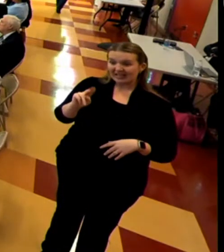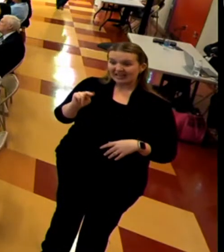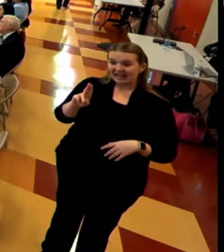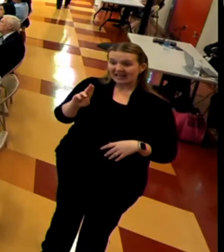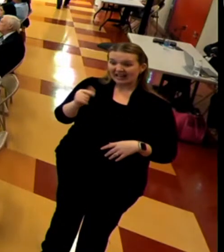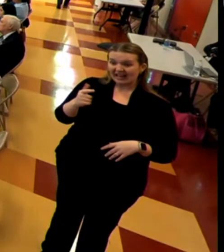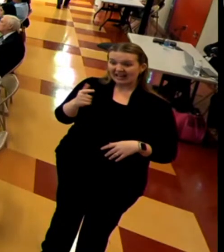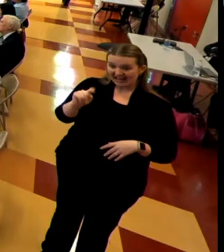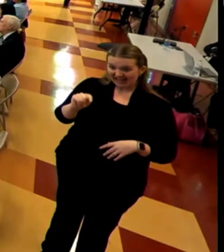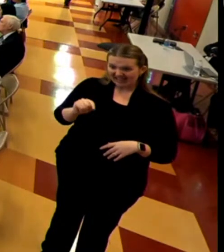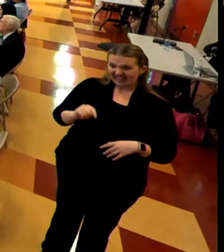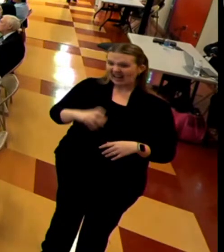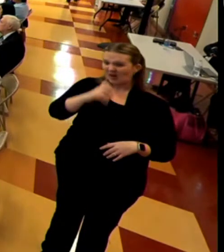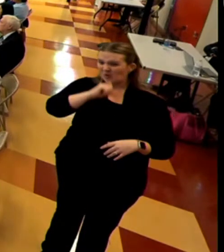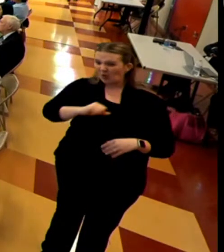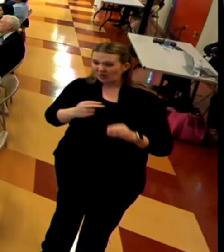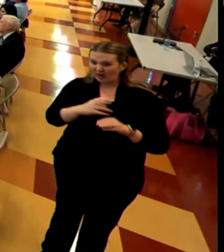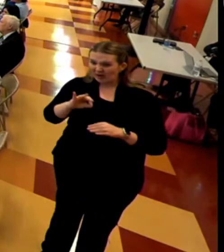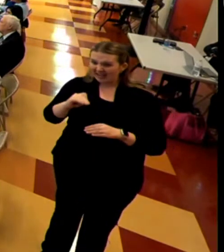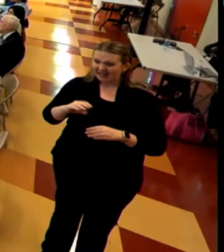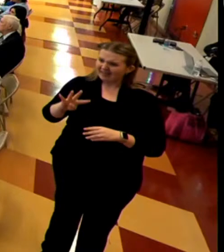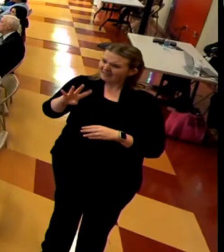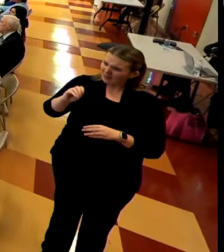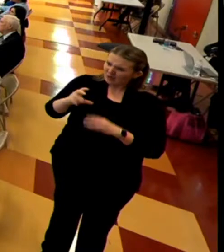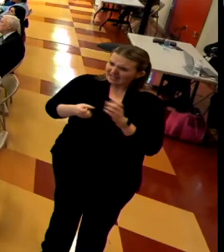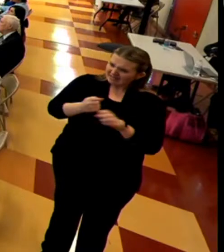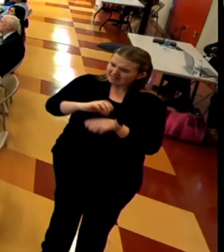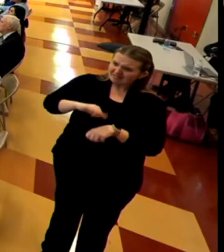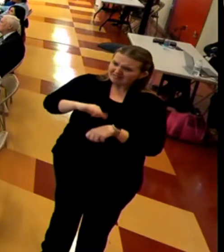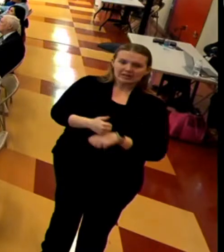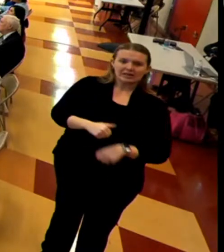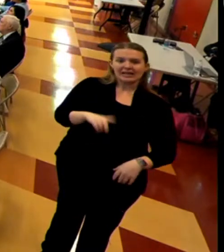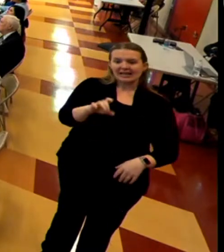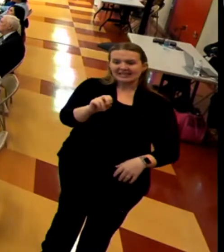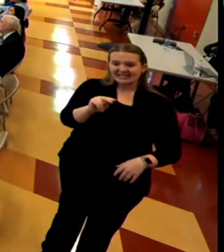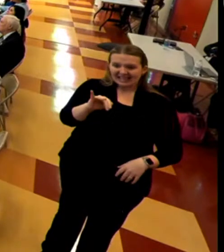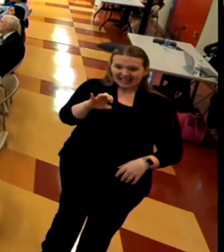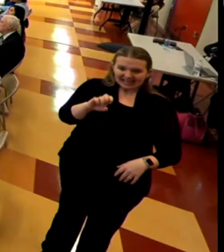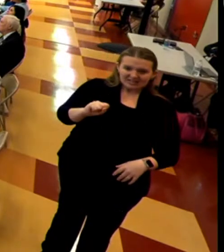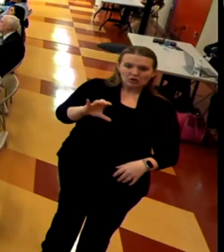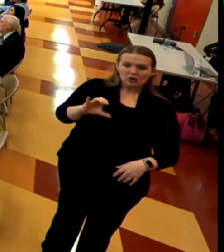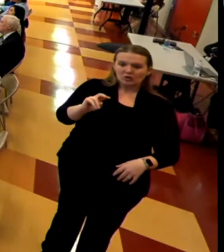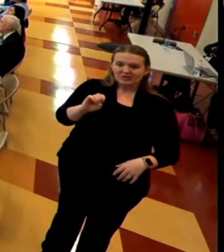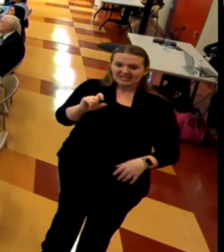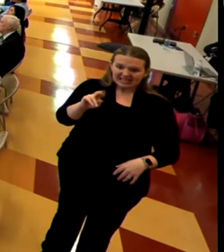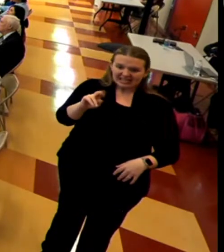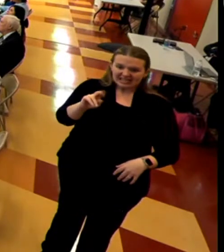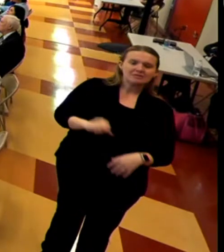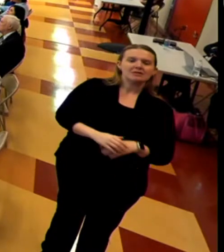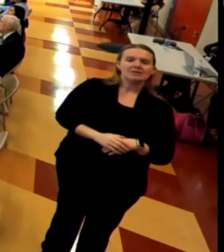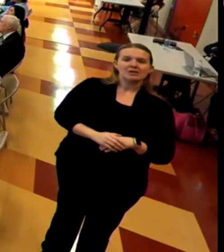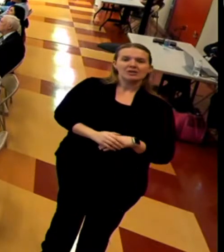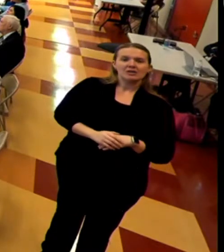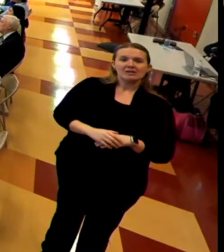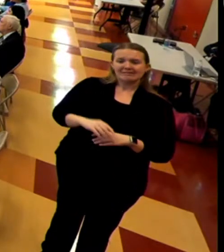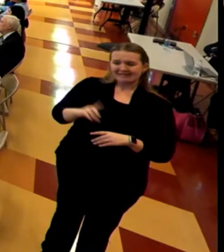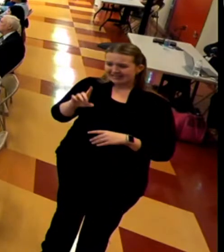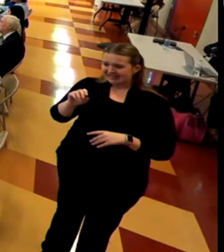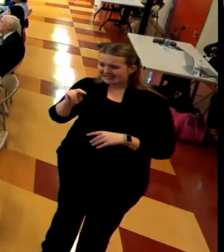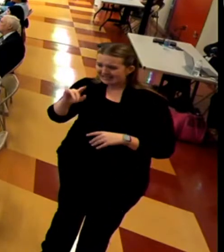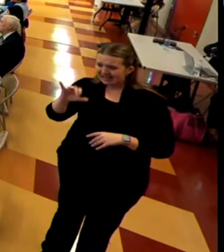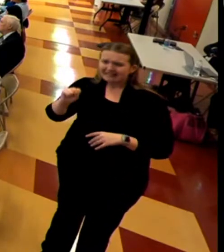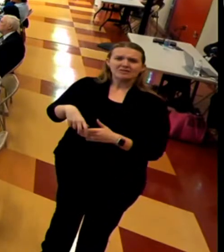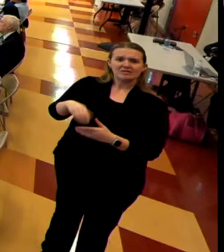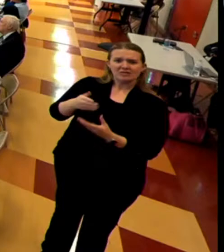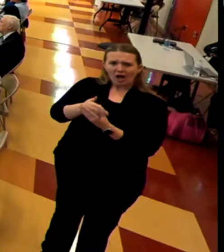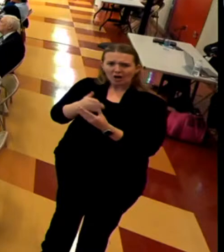90 starts down there, has been there for 40 years. Danny's Cocinas and Roy's Tacos, 40 years plus. And it's not just the